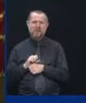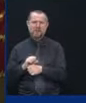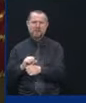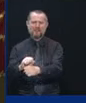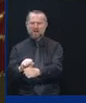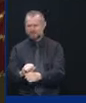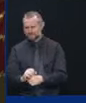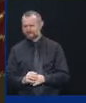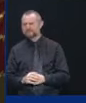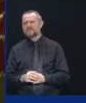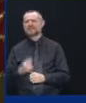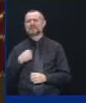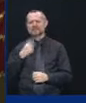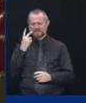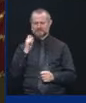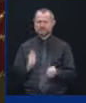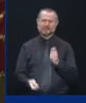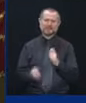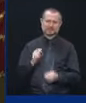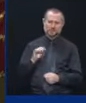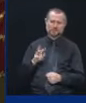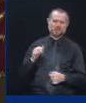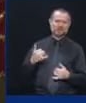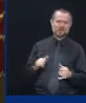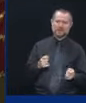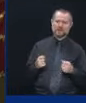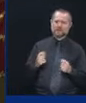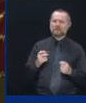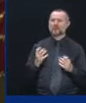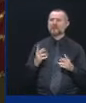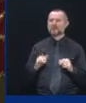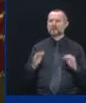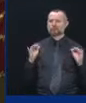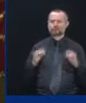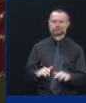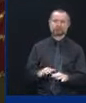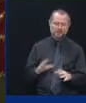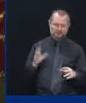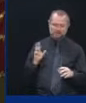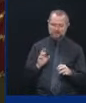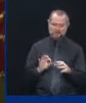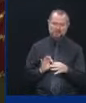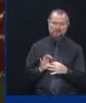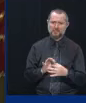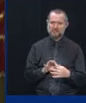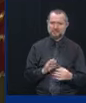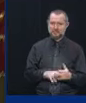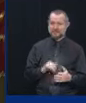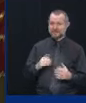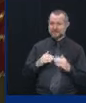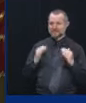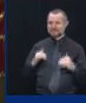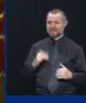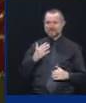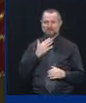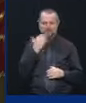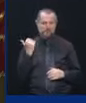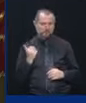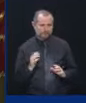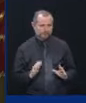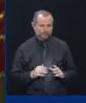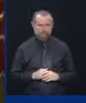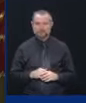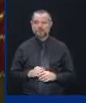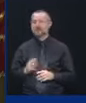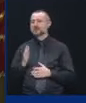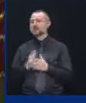website initially launched to be able to handle much more volume. I think the system itself has smoothed out. There are people constantly on a daily basis